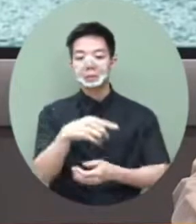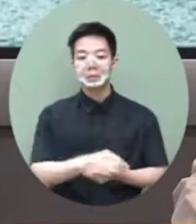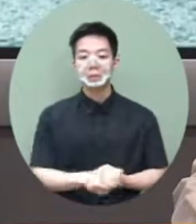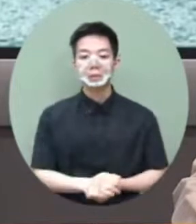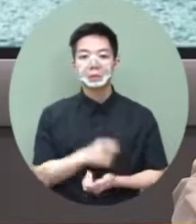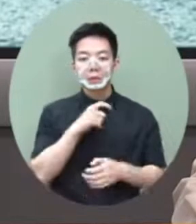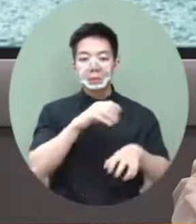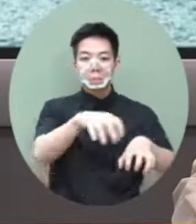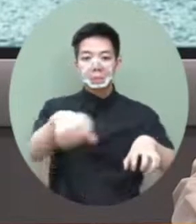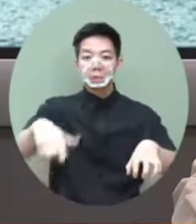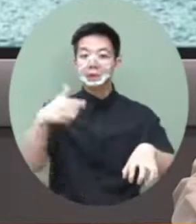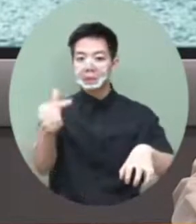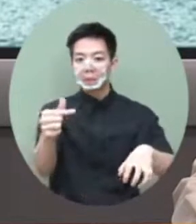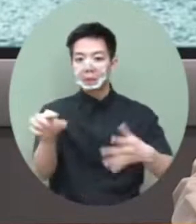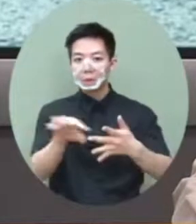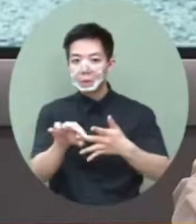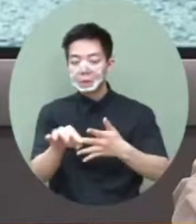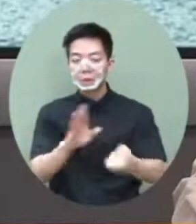reports